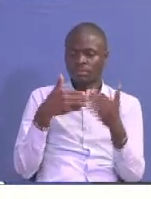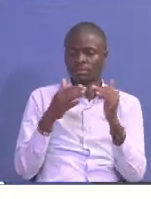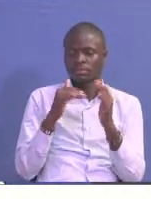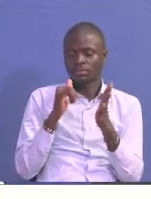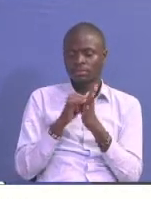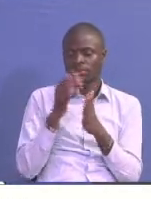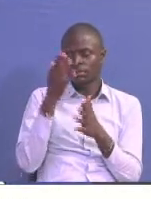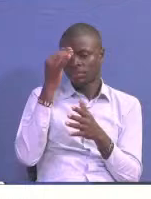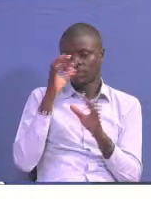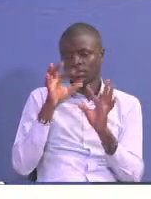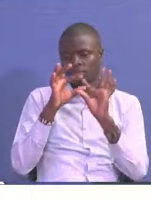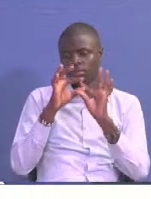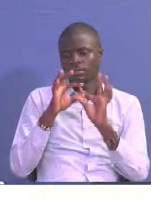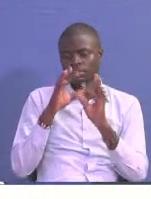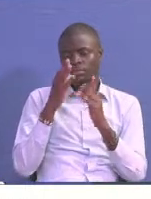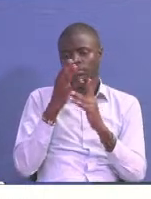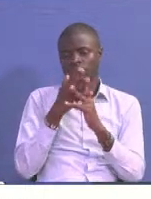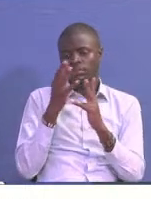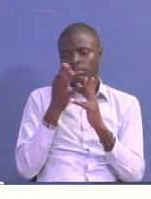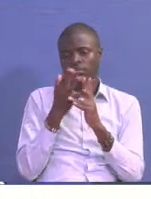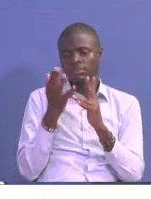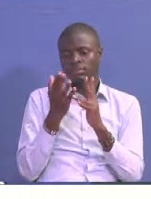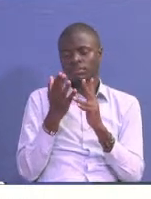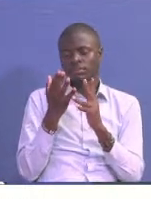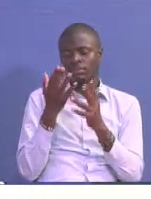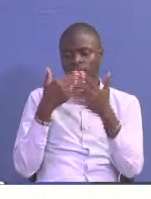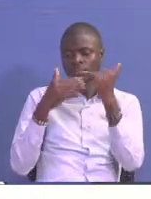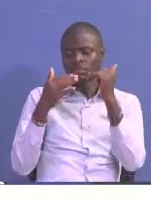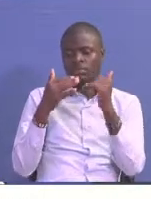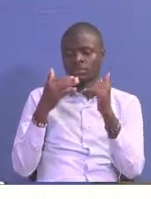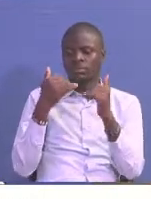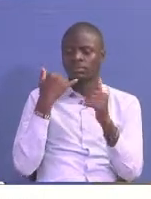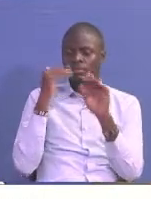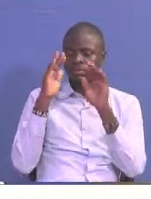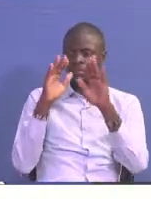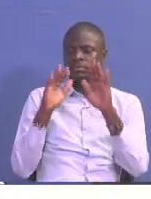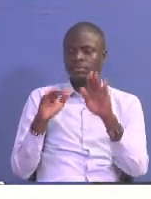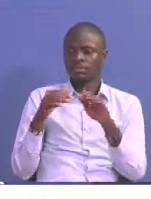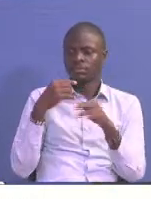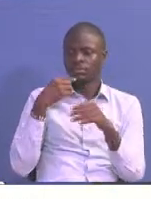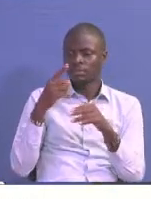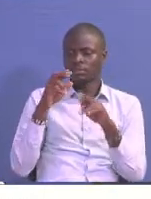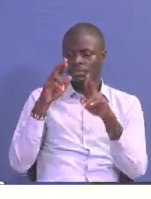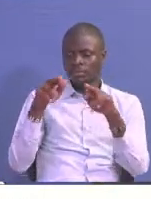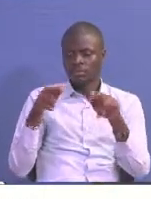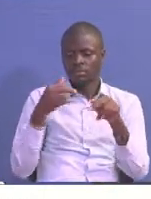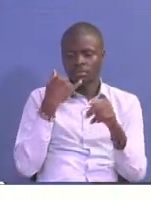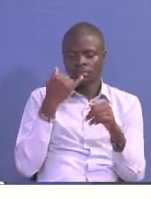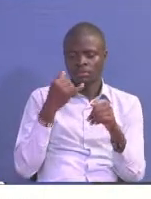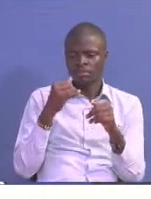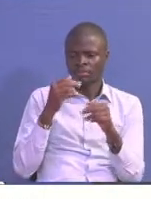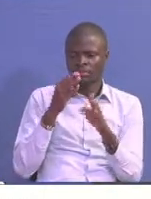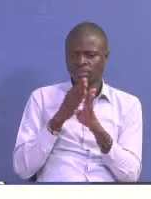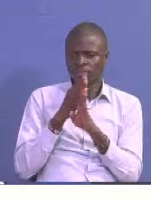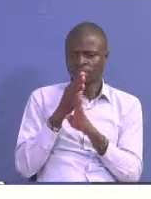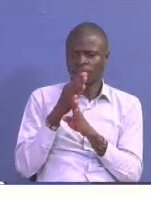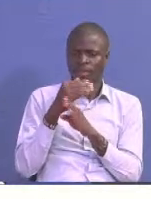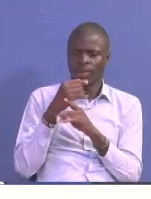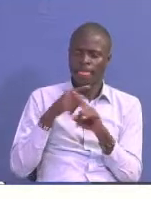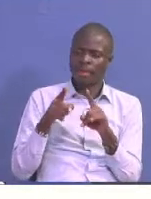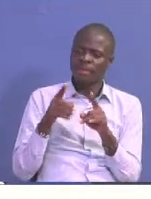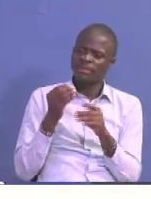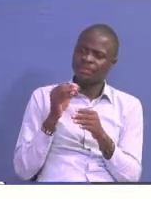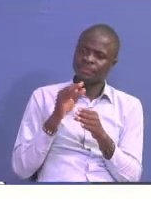why collaboration among universities is very important. To say research is key, but is most poorly